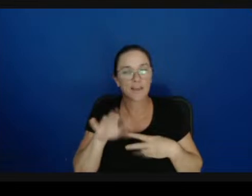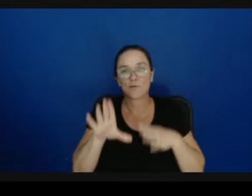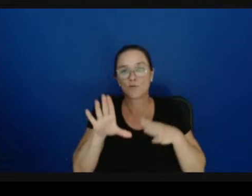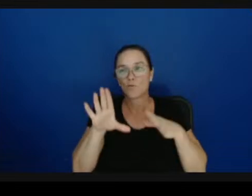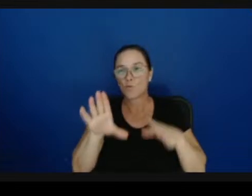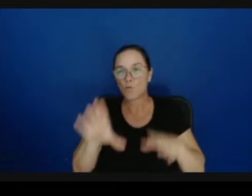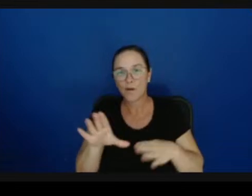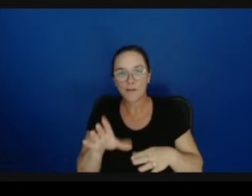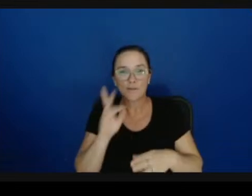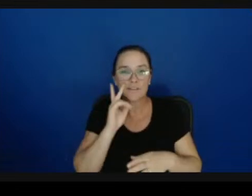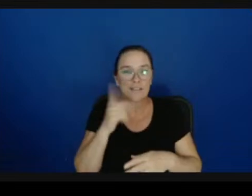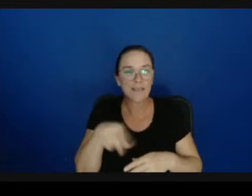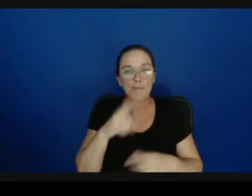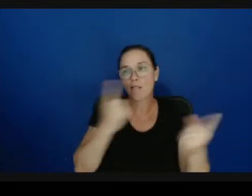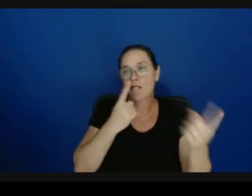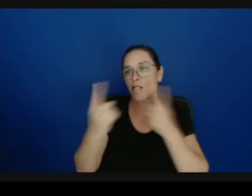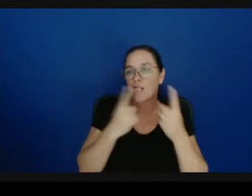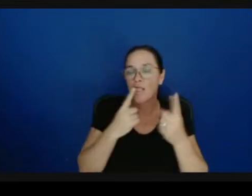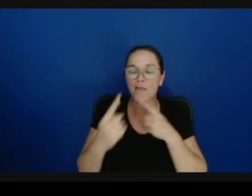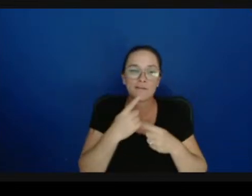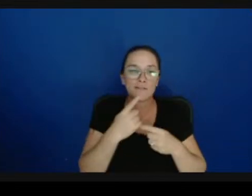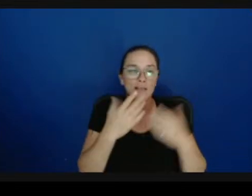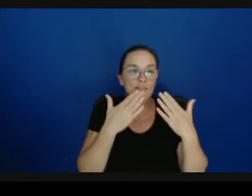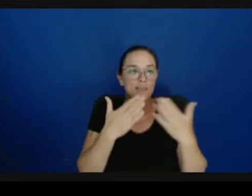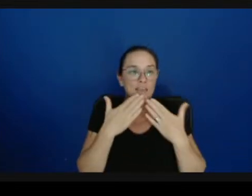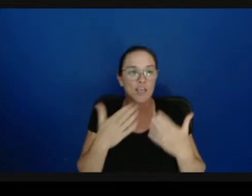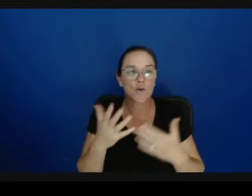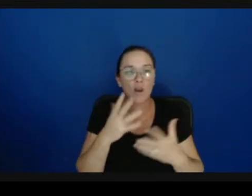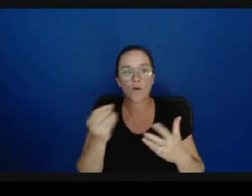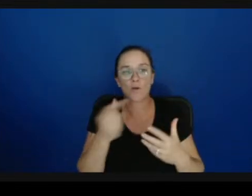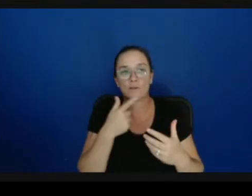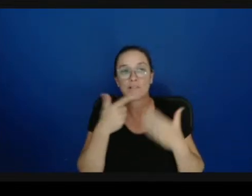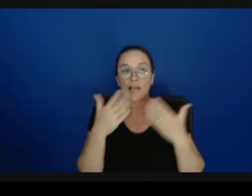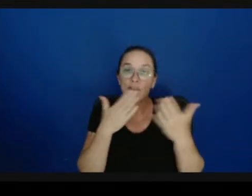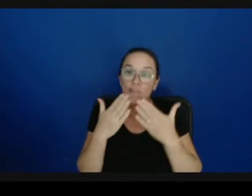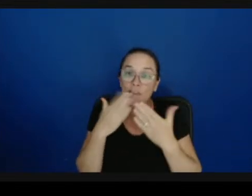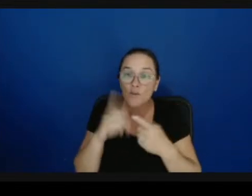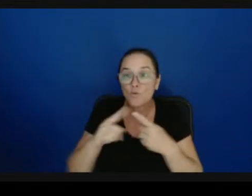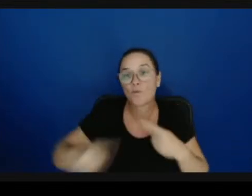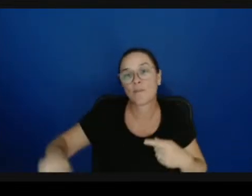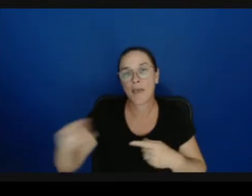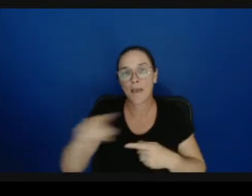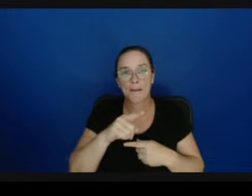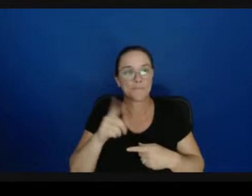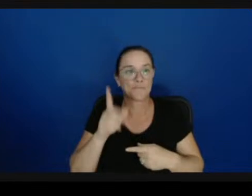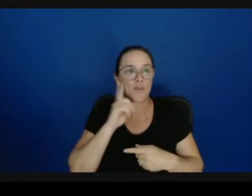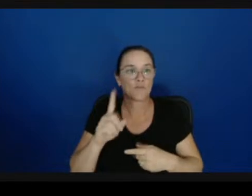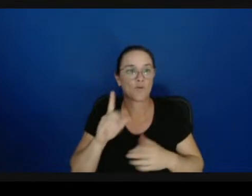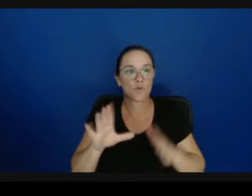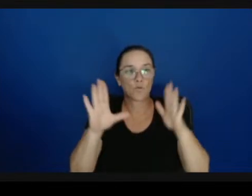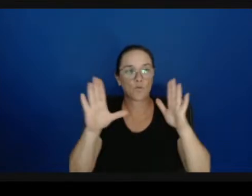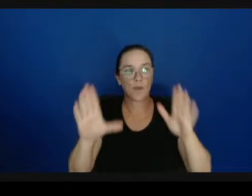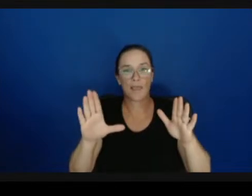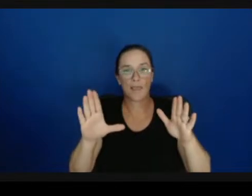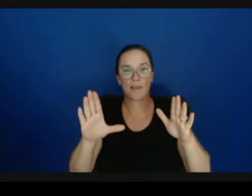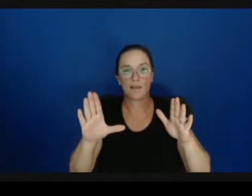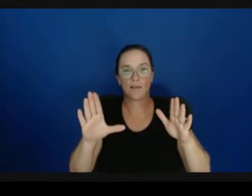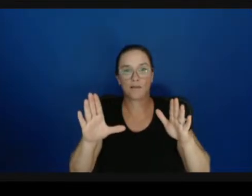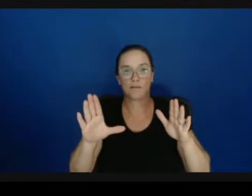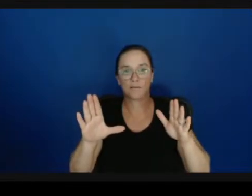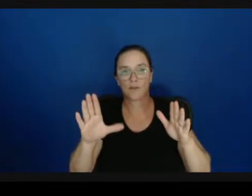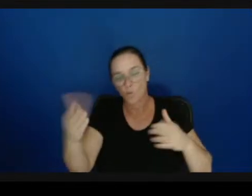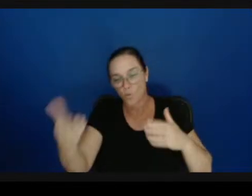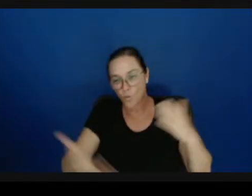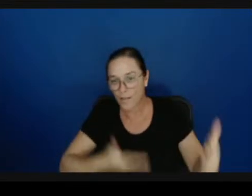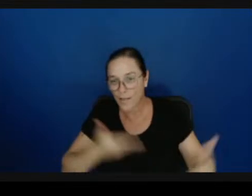come up to us and say thank you. And I just want to say thank you to all of them for the great open arms.